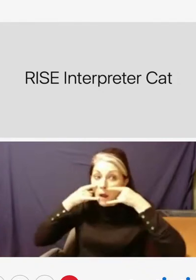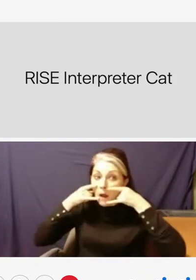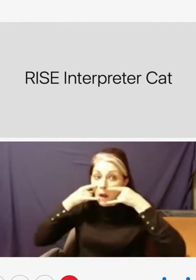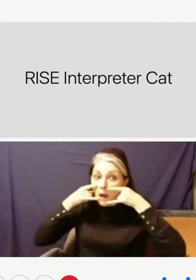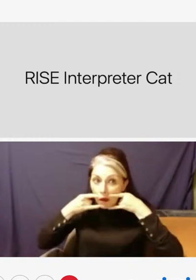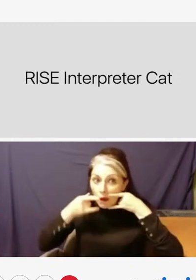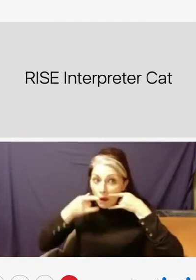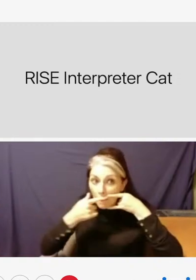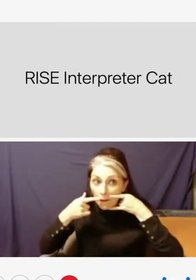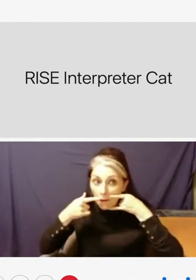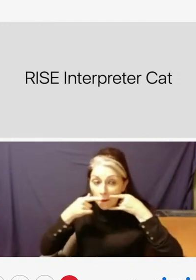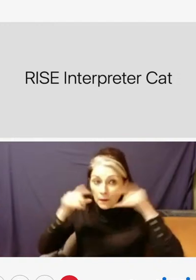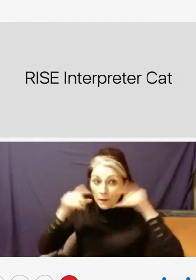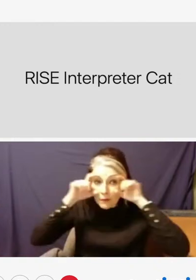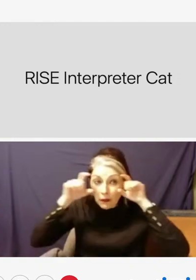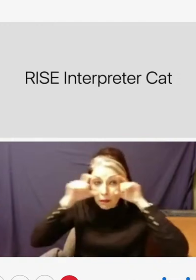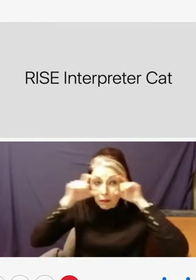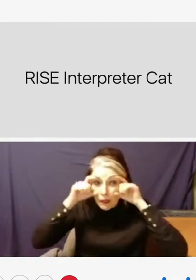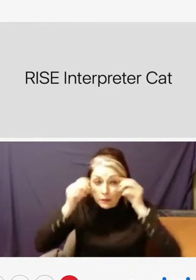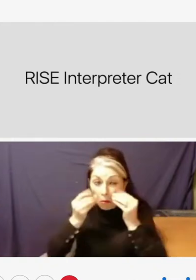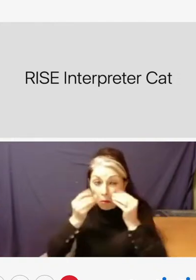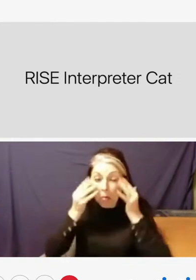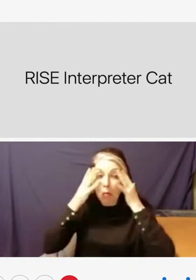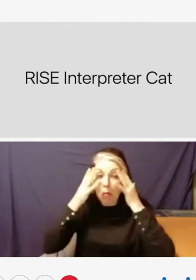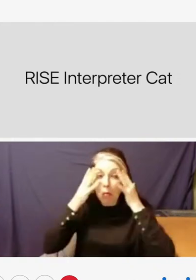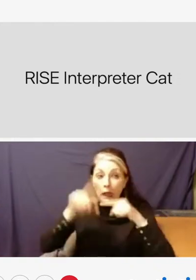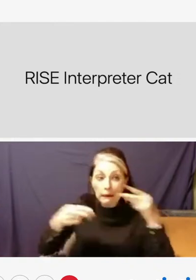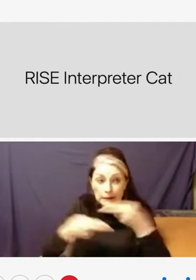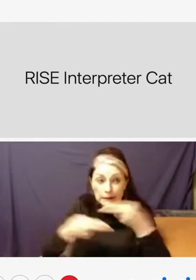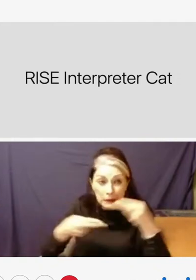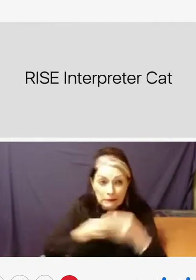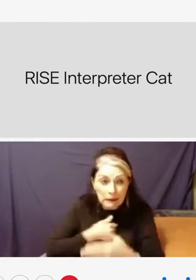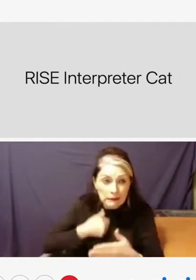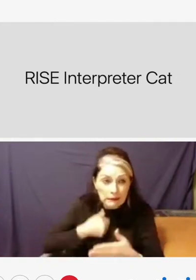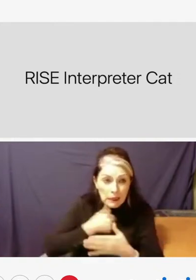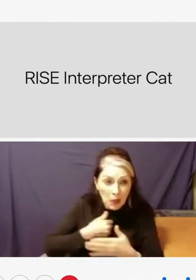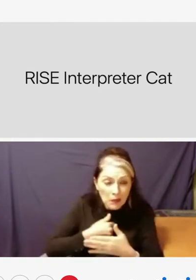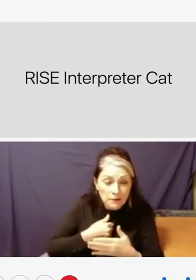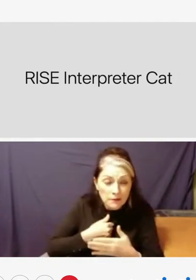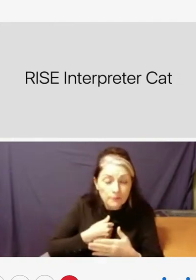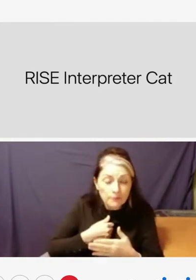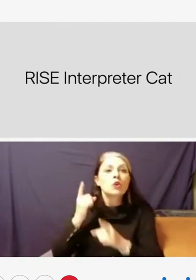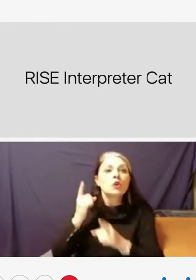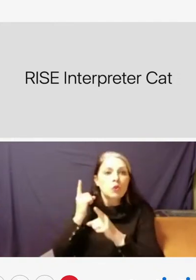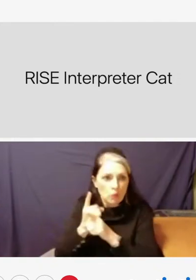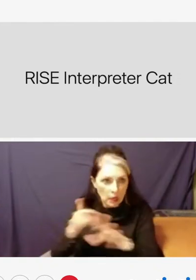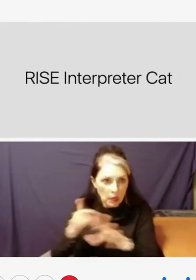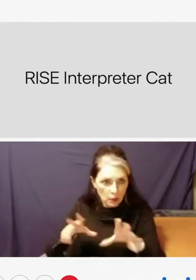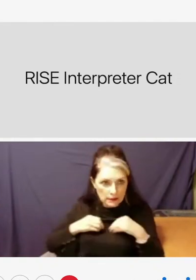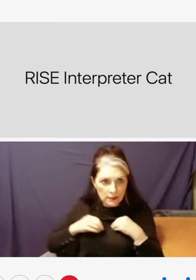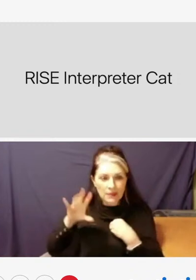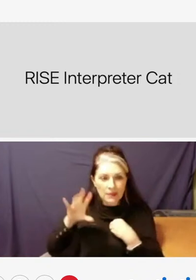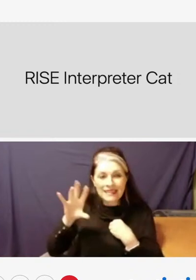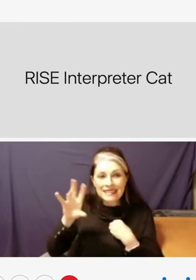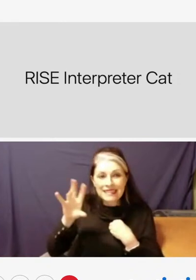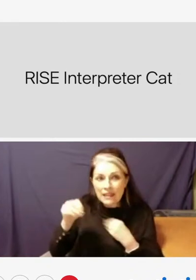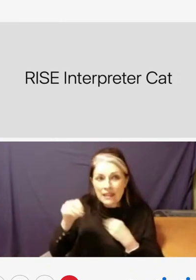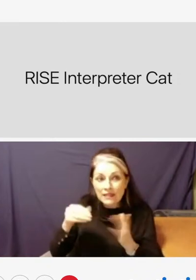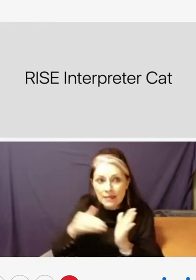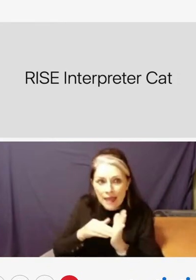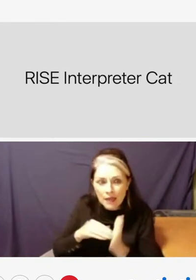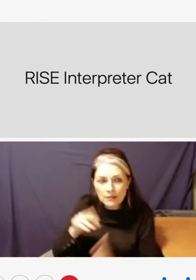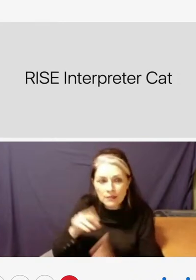I apologize I can't see the slides without it so um but yeah that is correct we received about 70,000 95